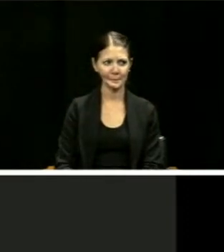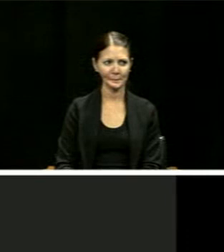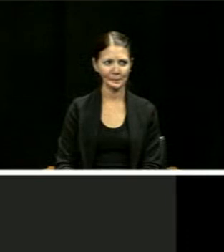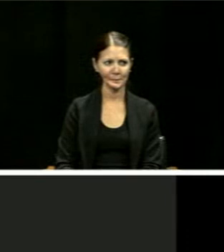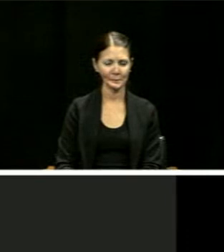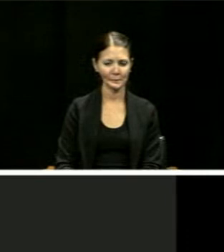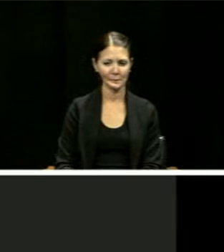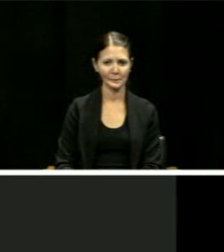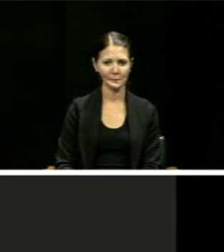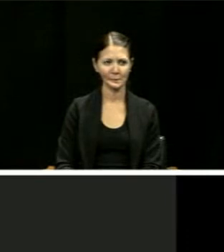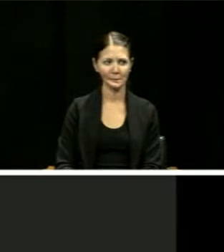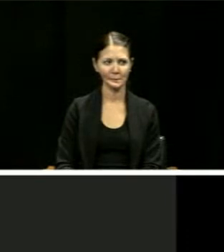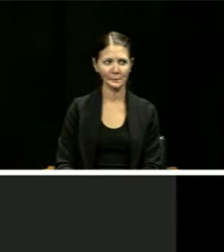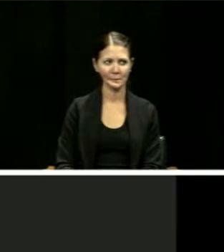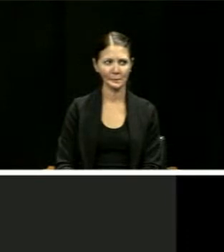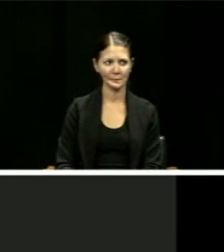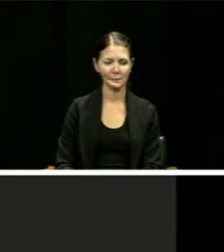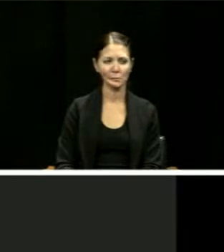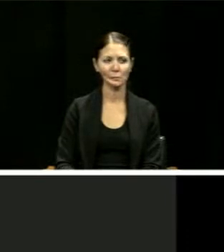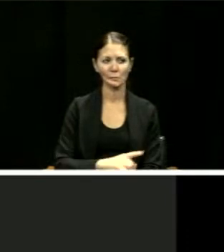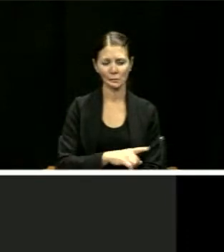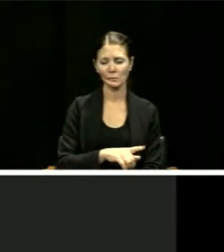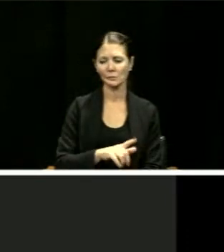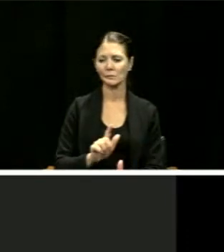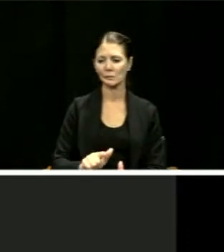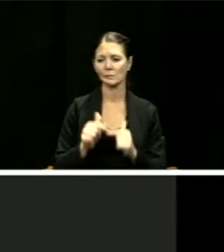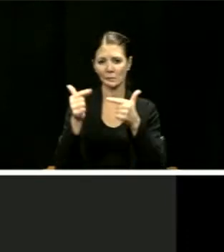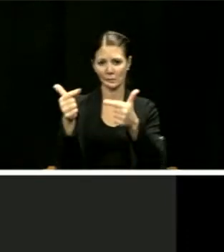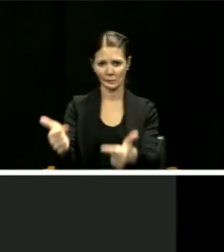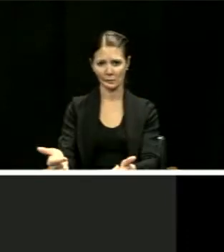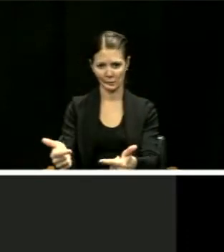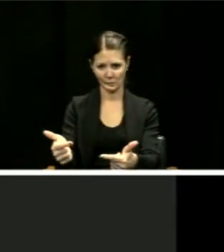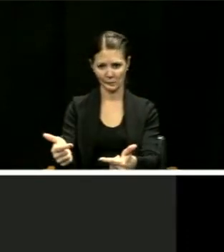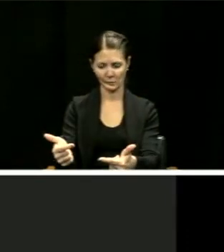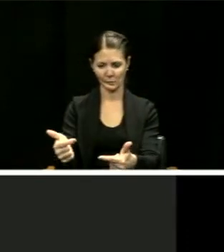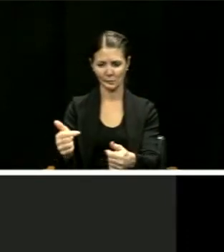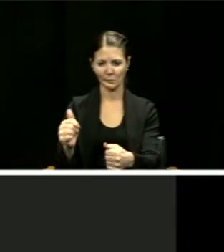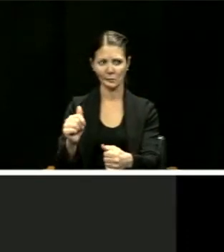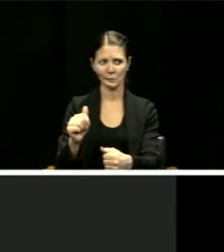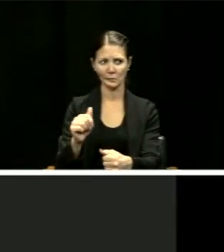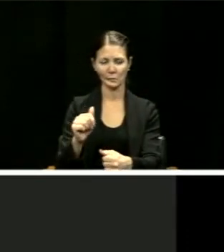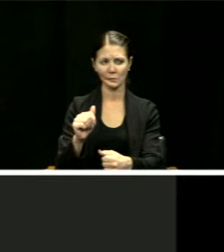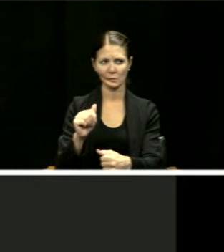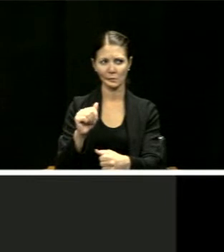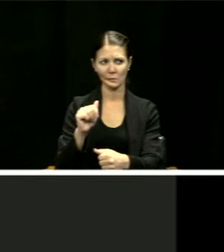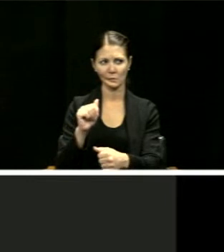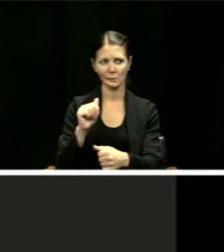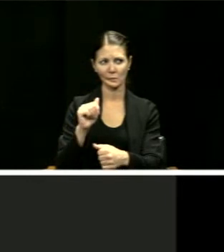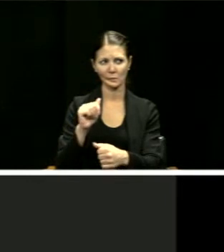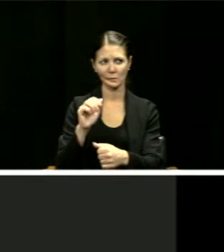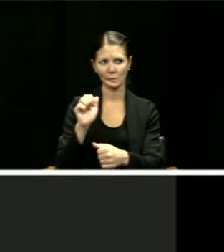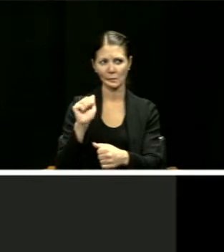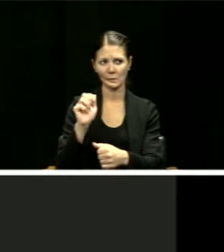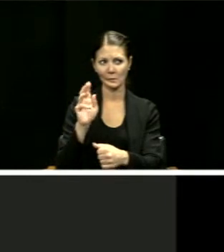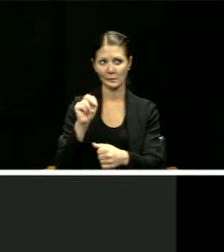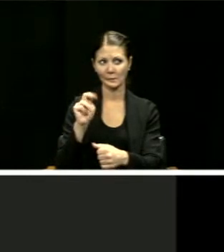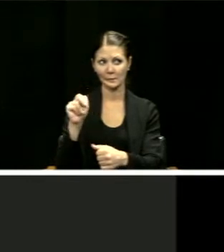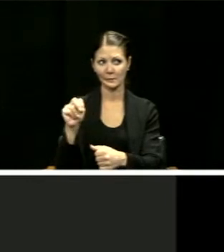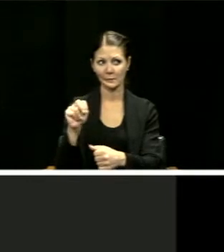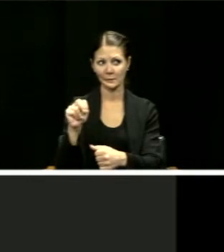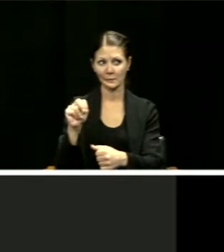Thank you. Thank you. I am now going to go ahead and unmute Ann Dugas.